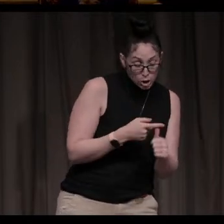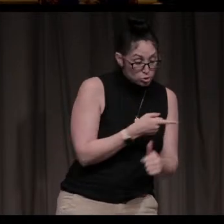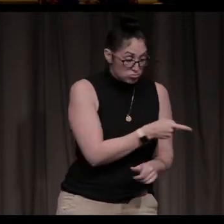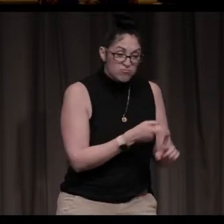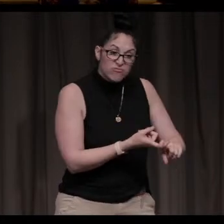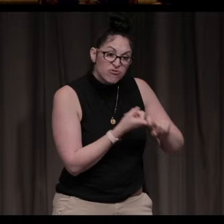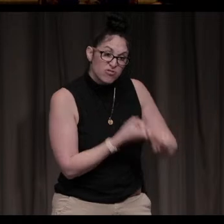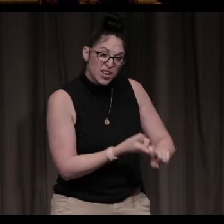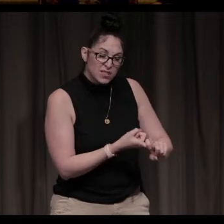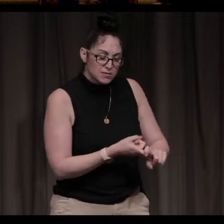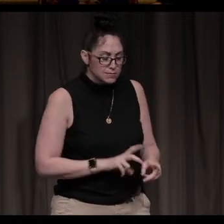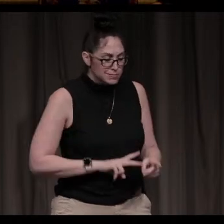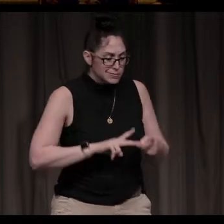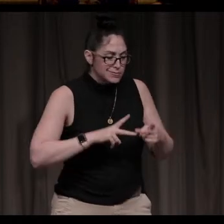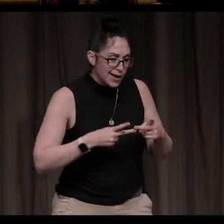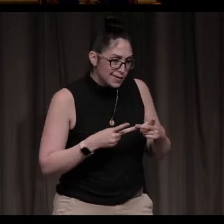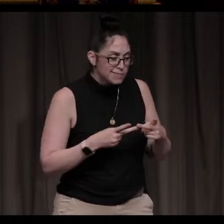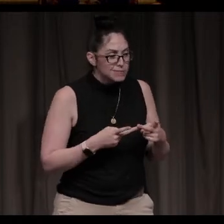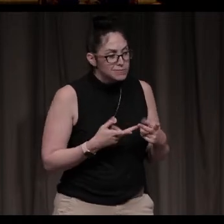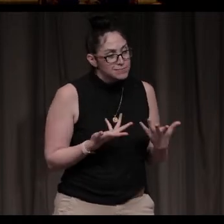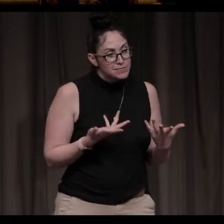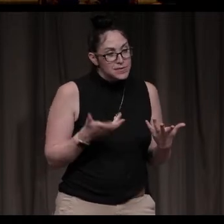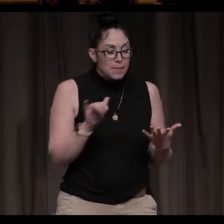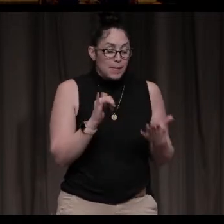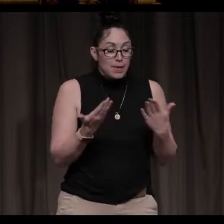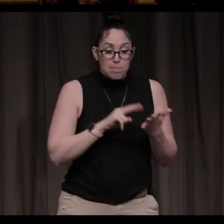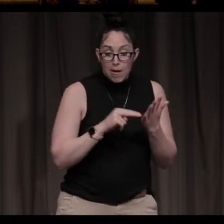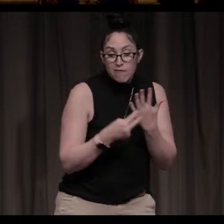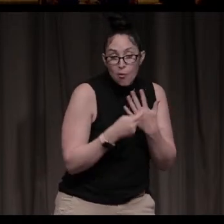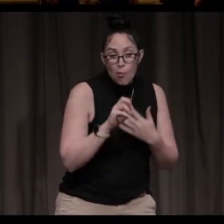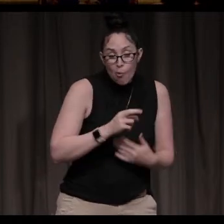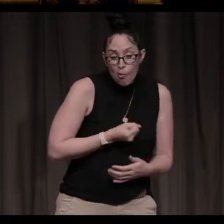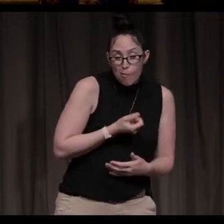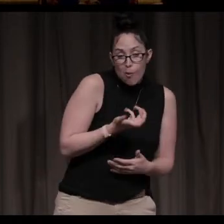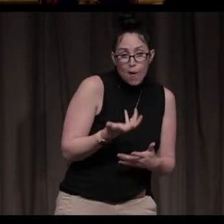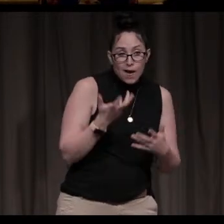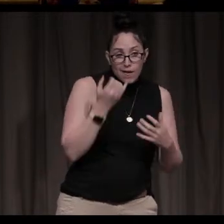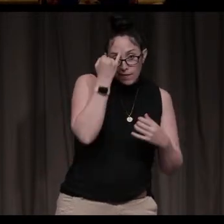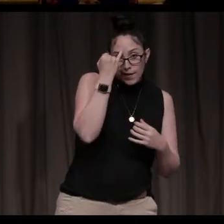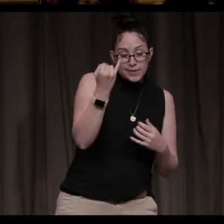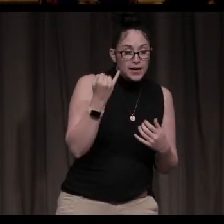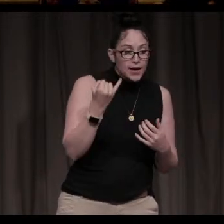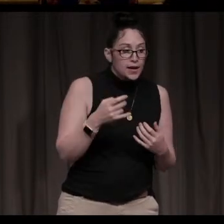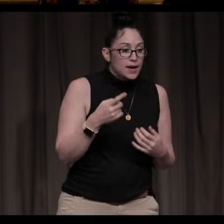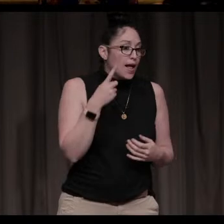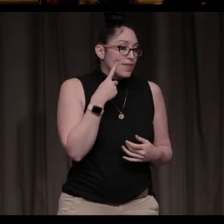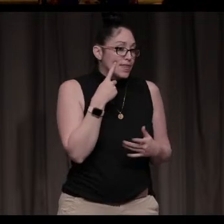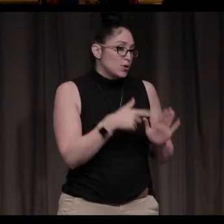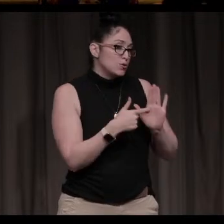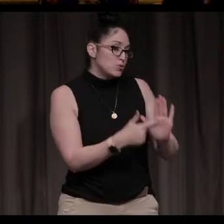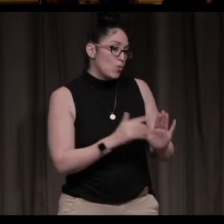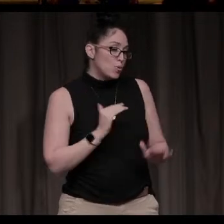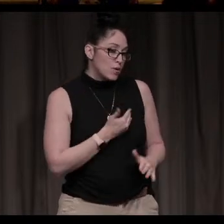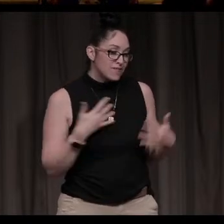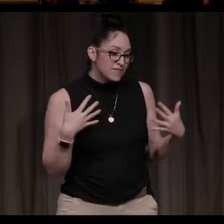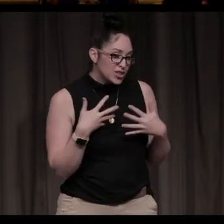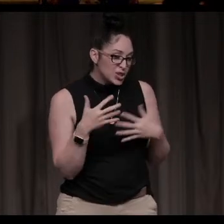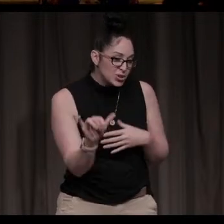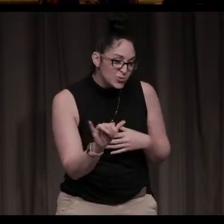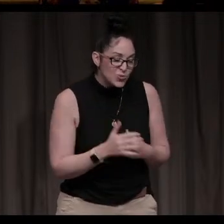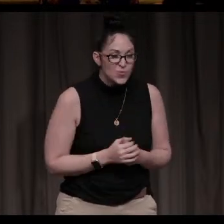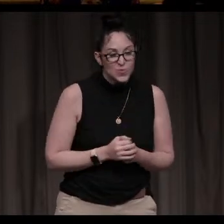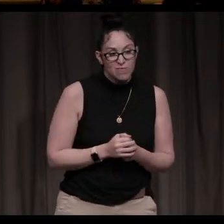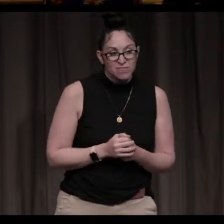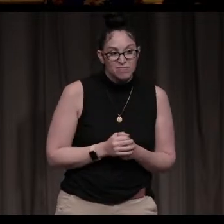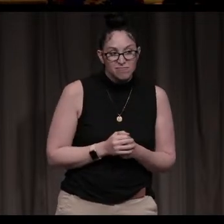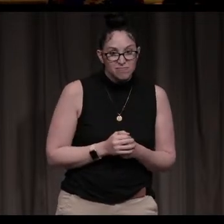But second of all, I think like on a poetic or metaphorical level, I think it points to like our fears as well. Because like, what are we